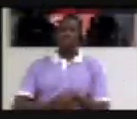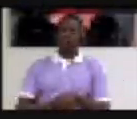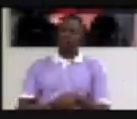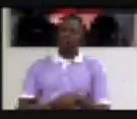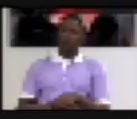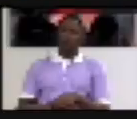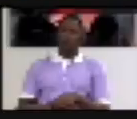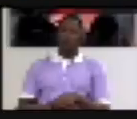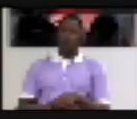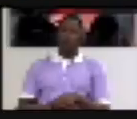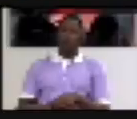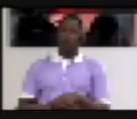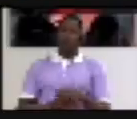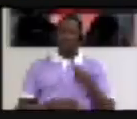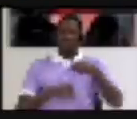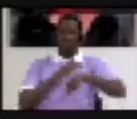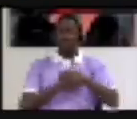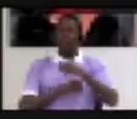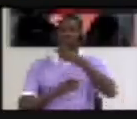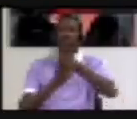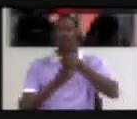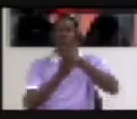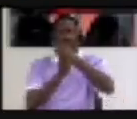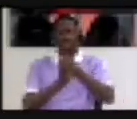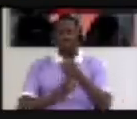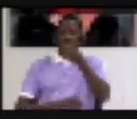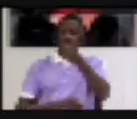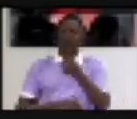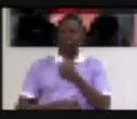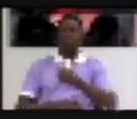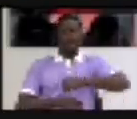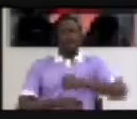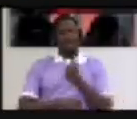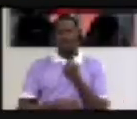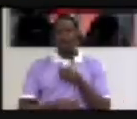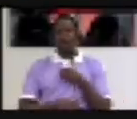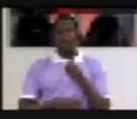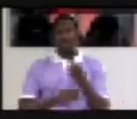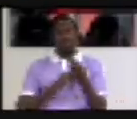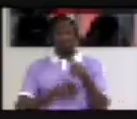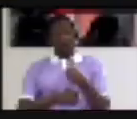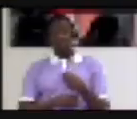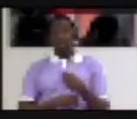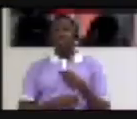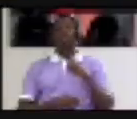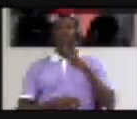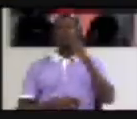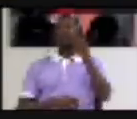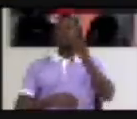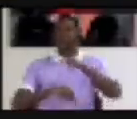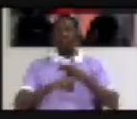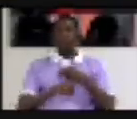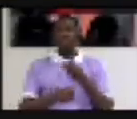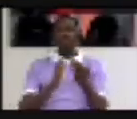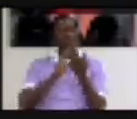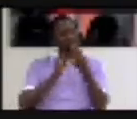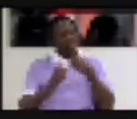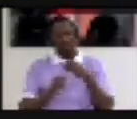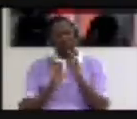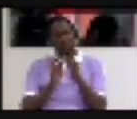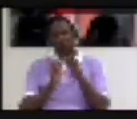Then by 1996, I rejected their approach. 2001 was the second time they came and approached me again.